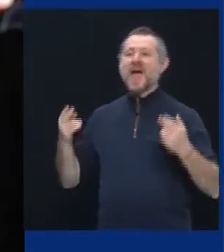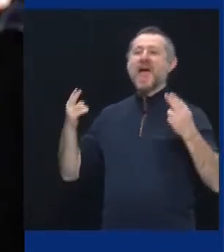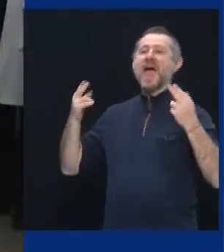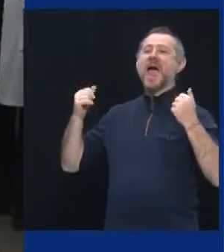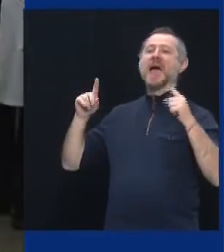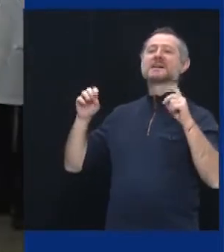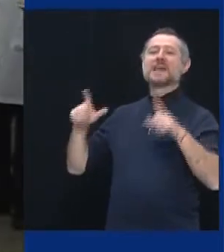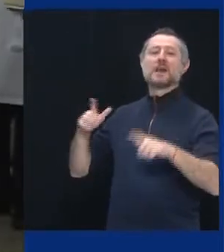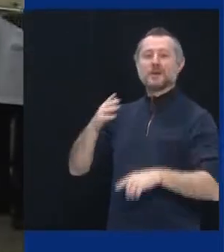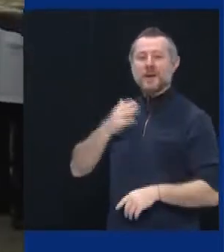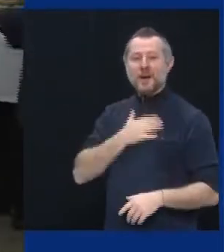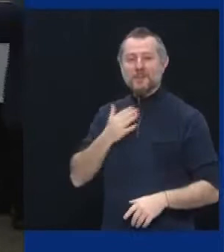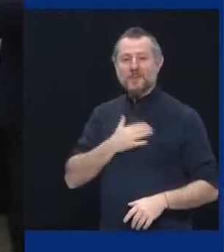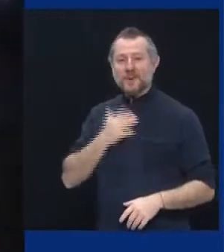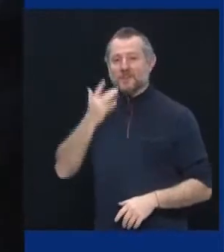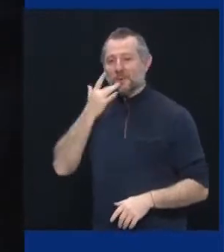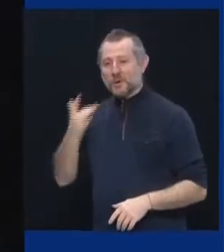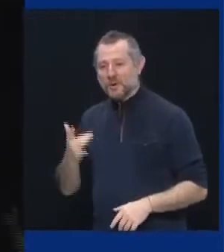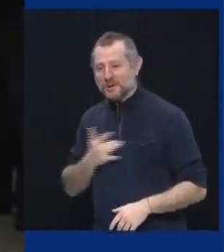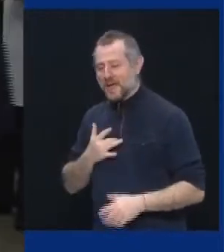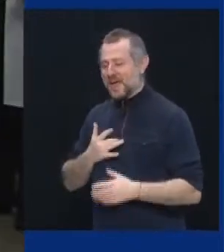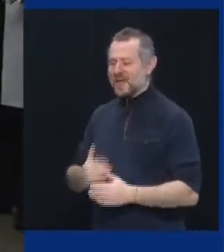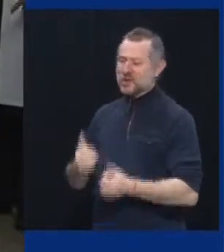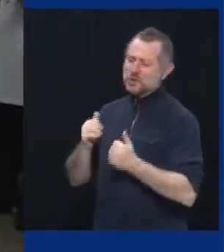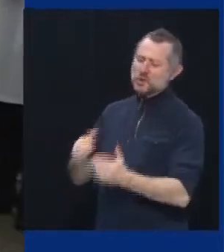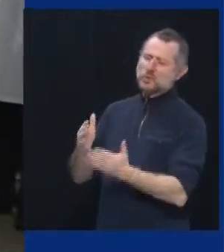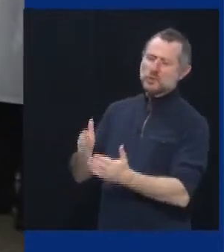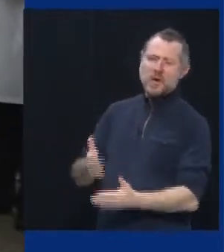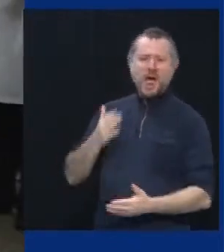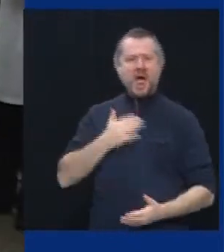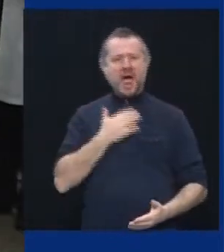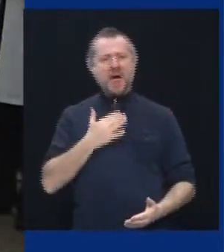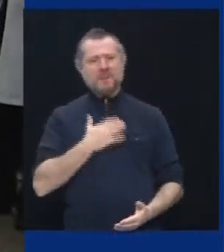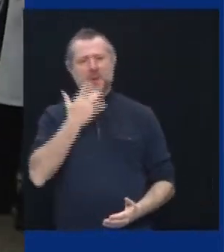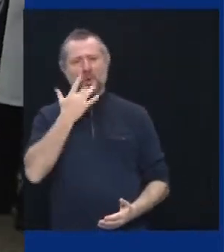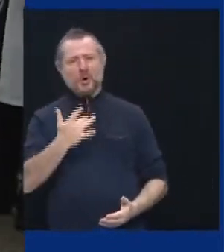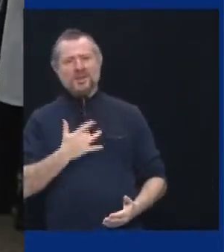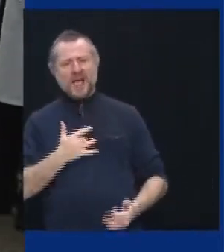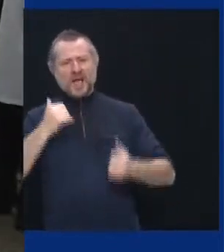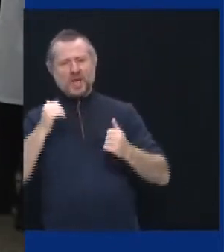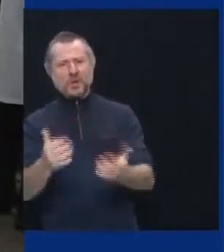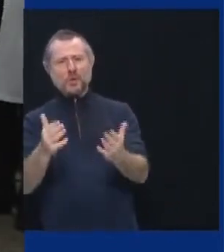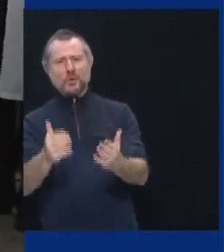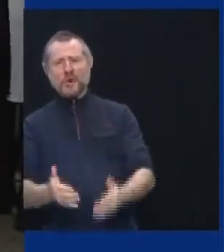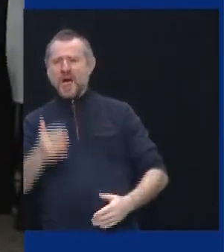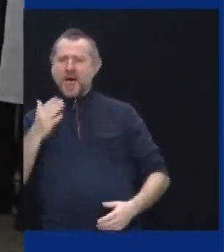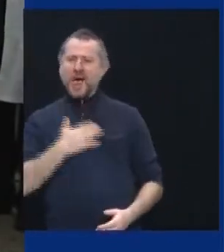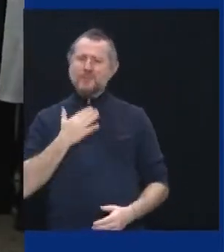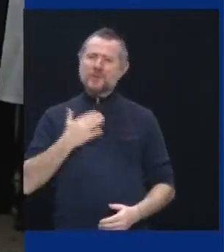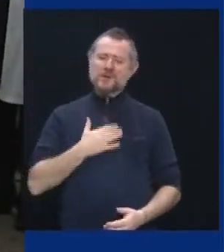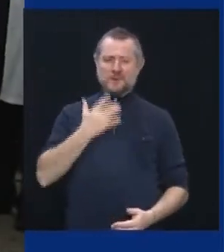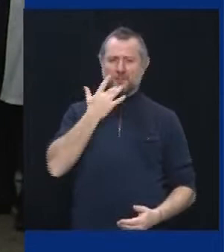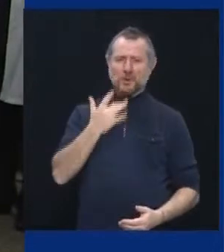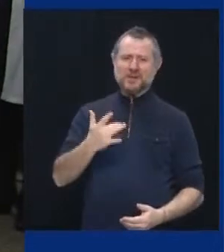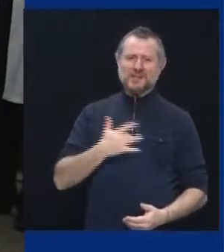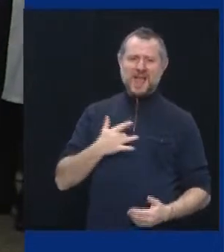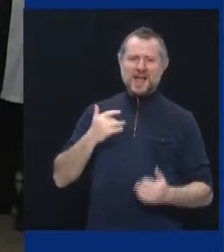Happy birthday to you! Happy birthday to